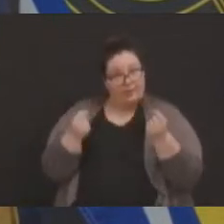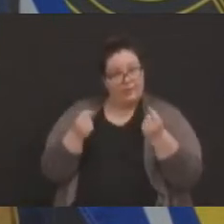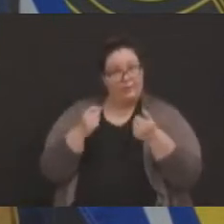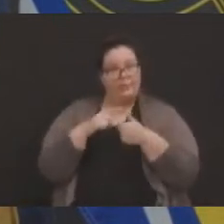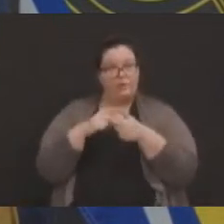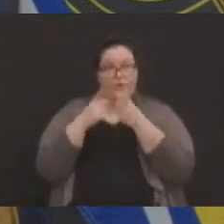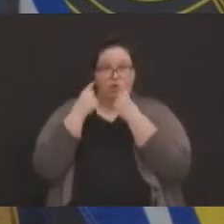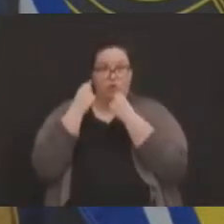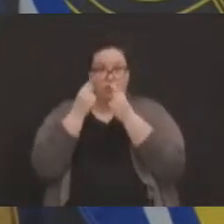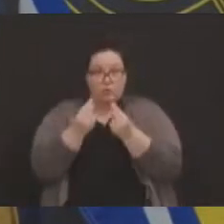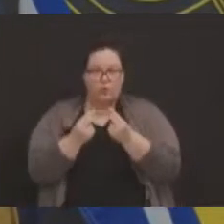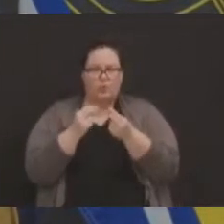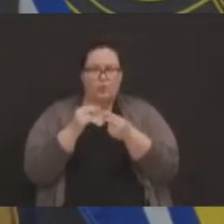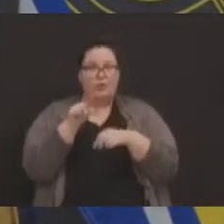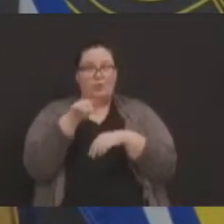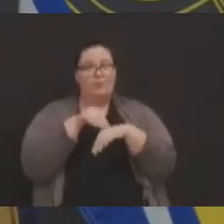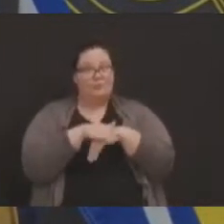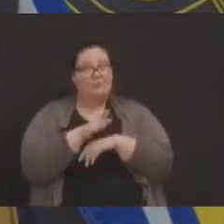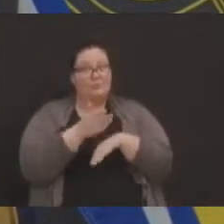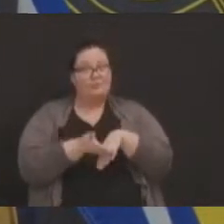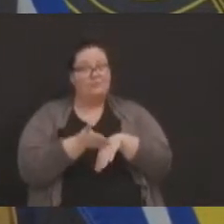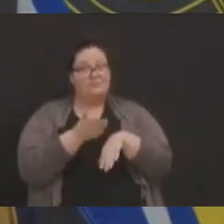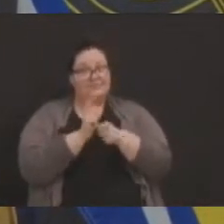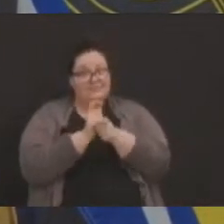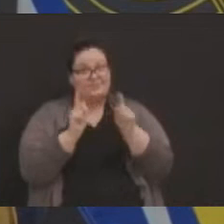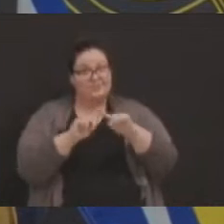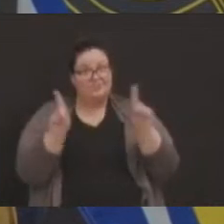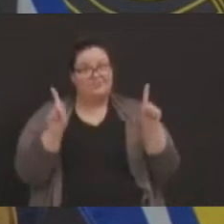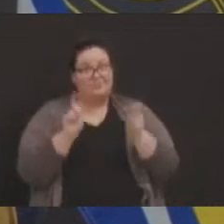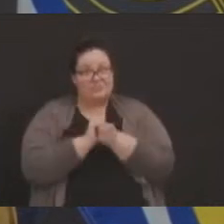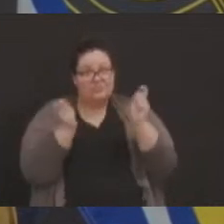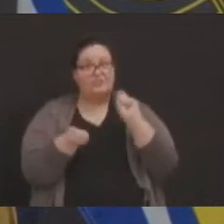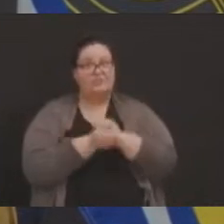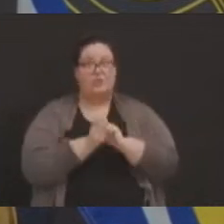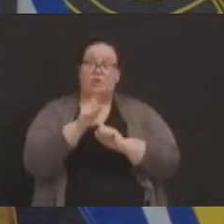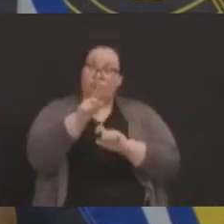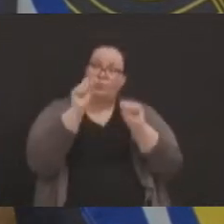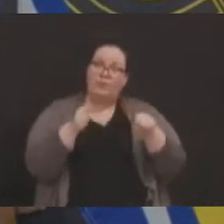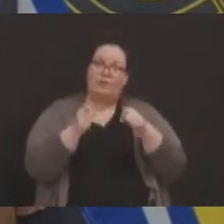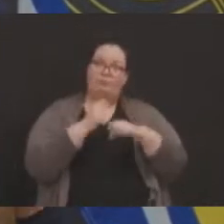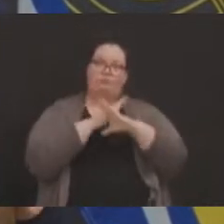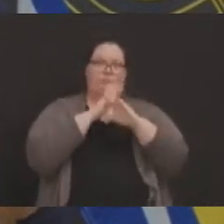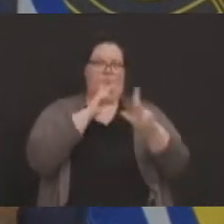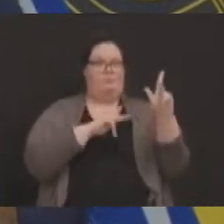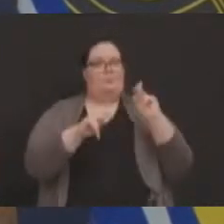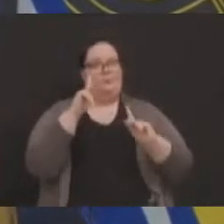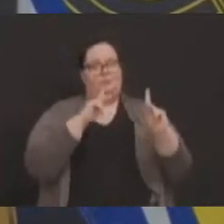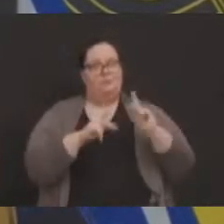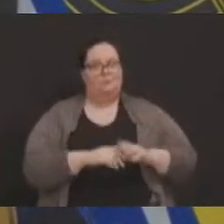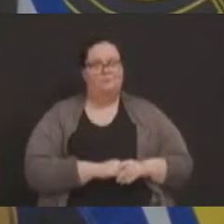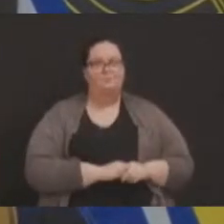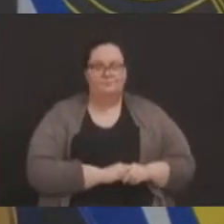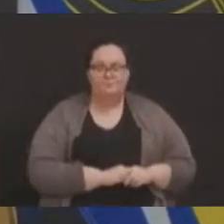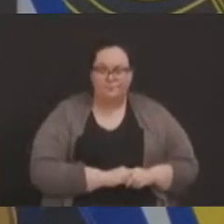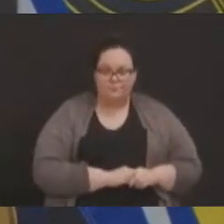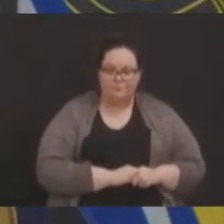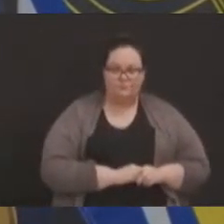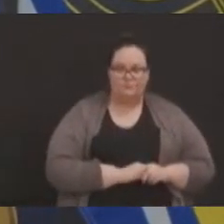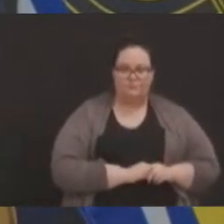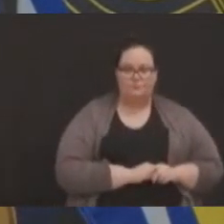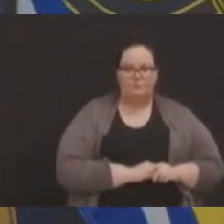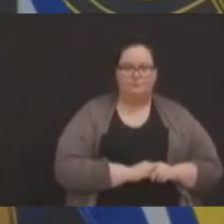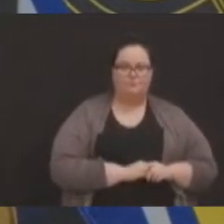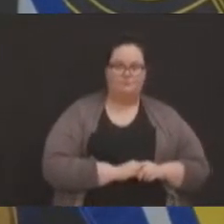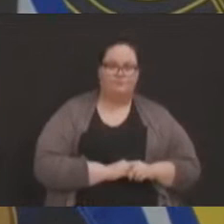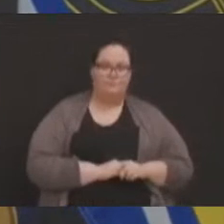We have also stepped up enforcement across the province to ensure that the rules are being followed. Most of our focus is